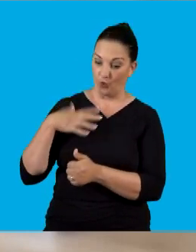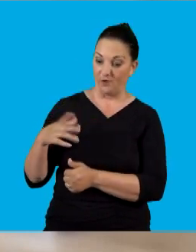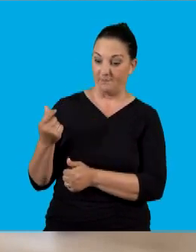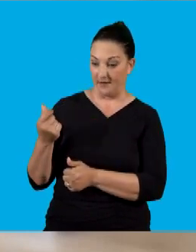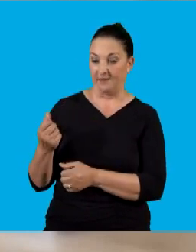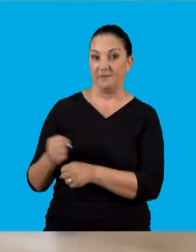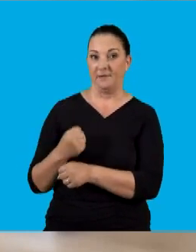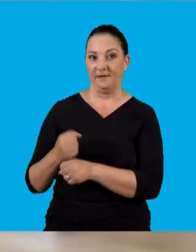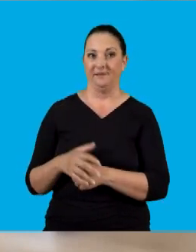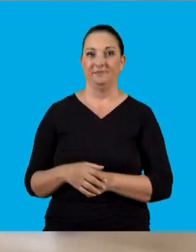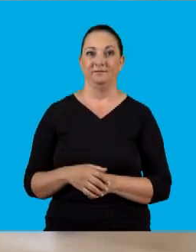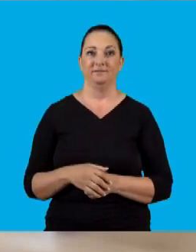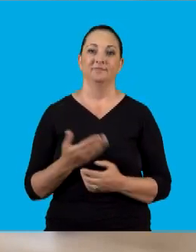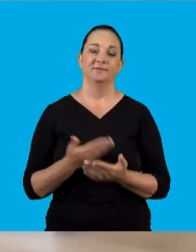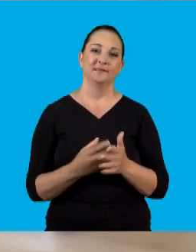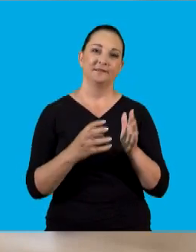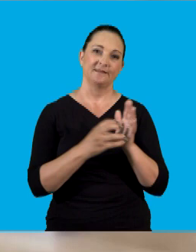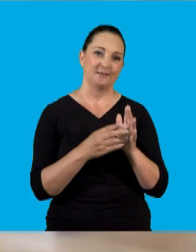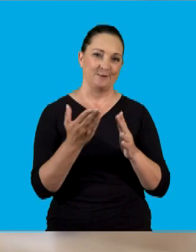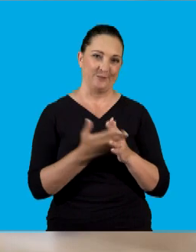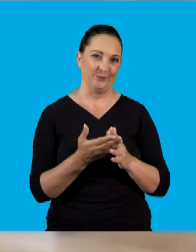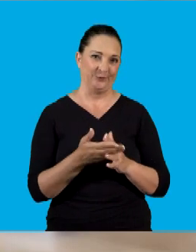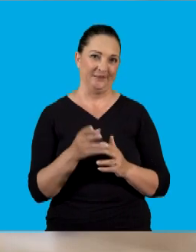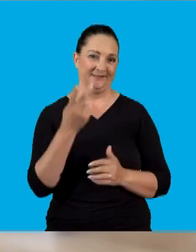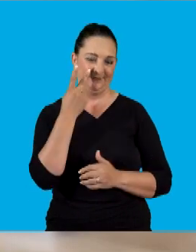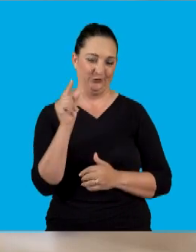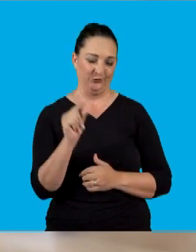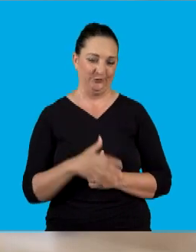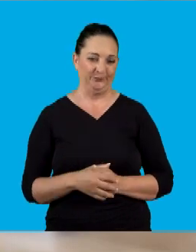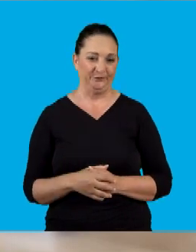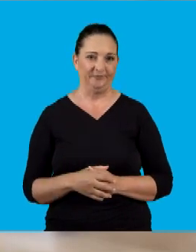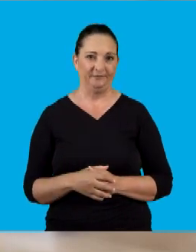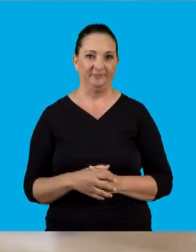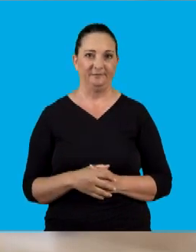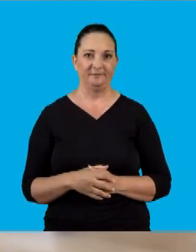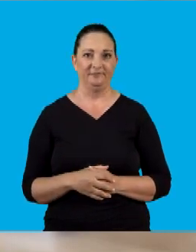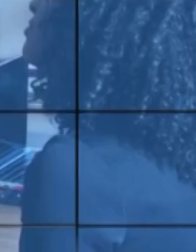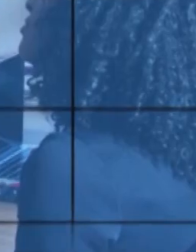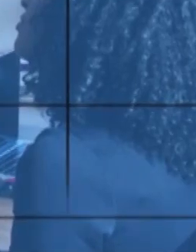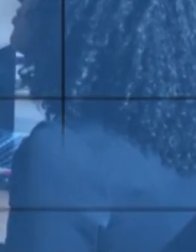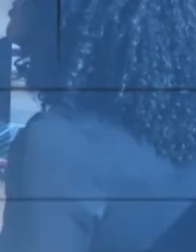profit at the end. Let us go for a quick ad break and I will see you shortly.